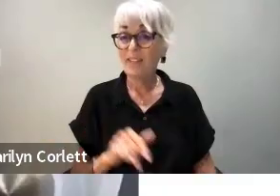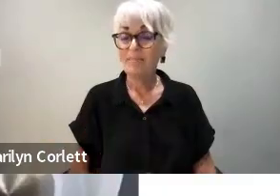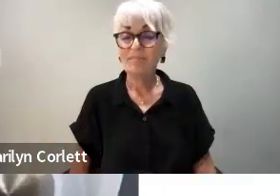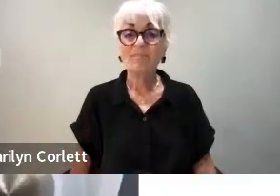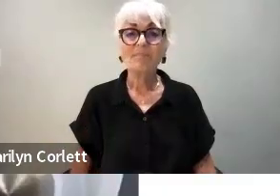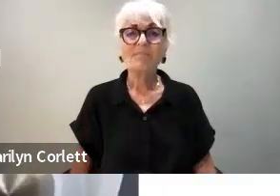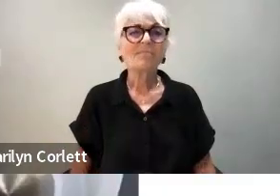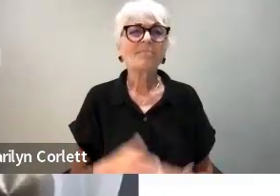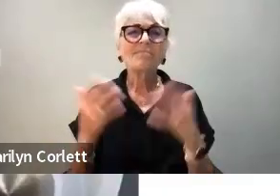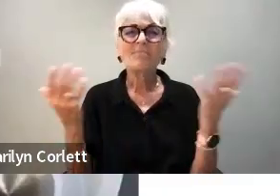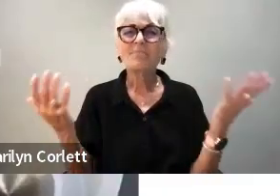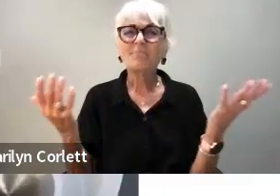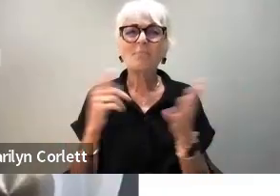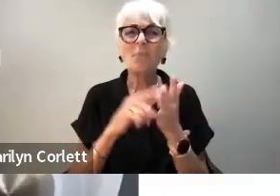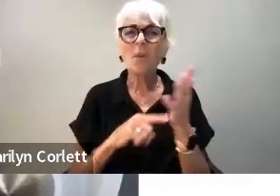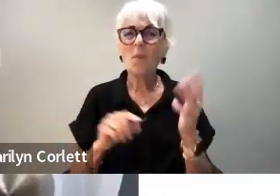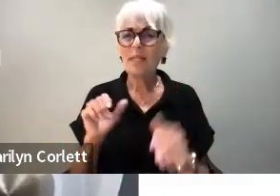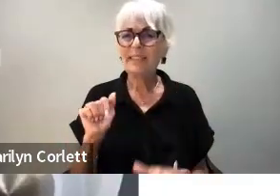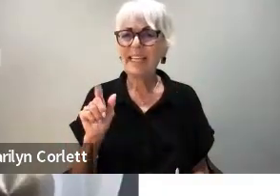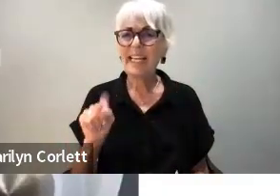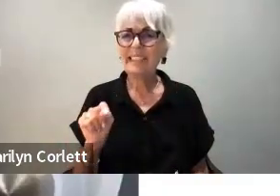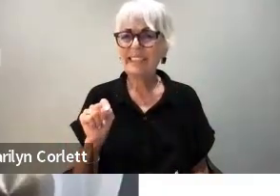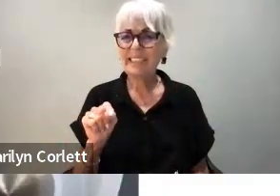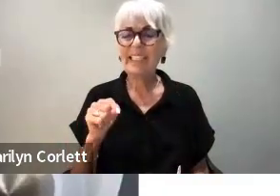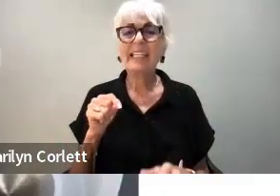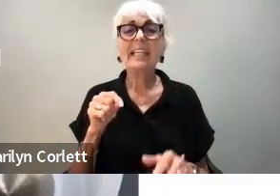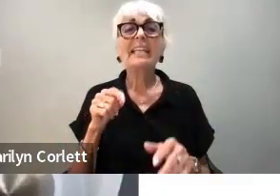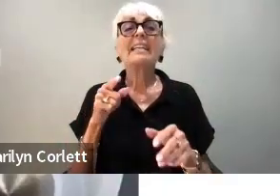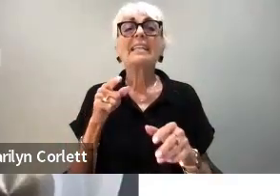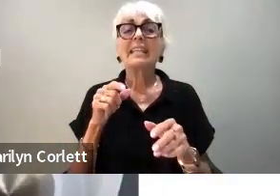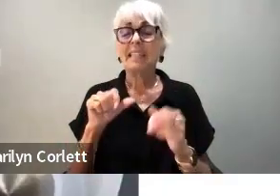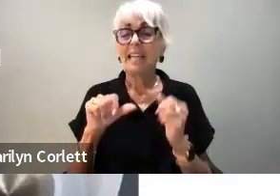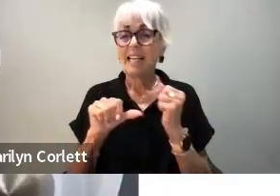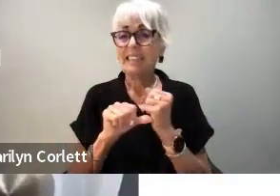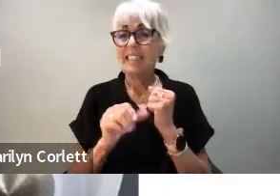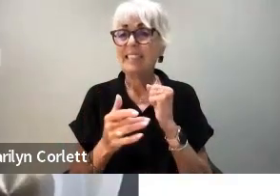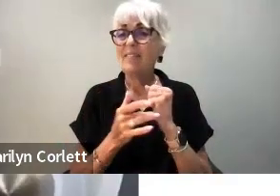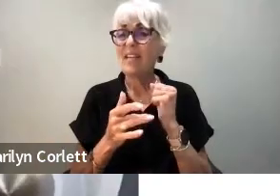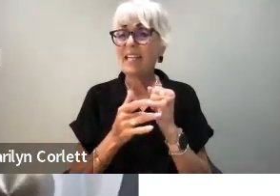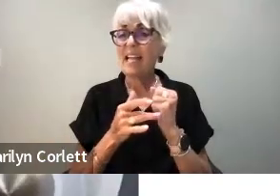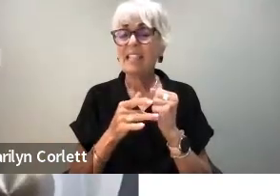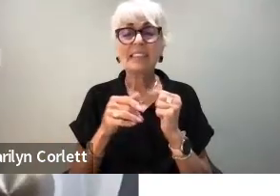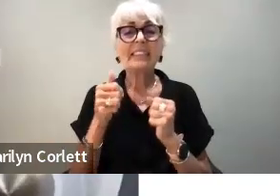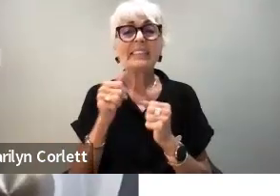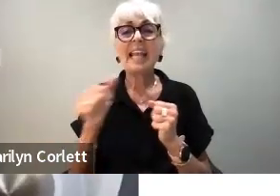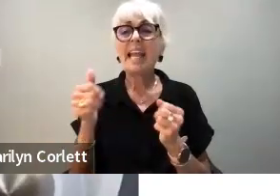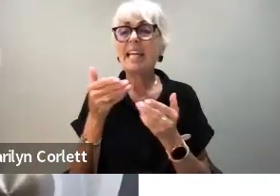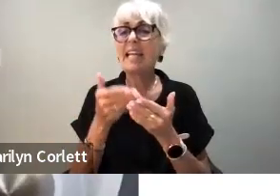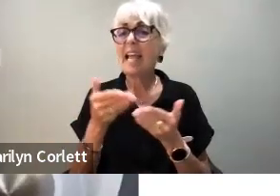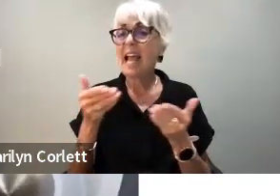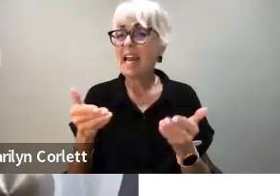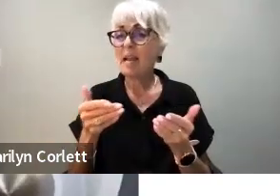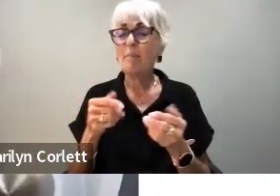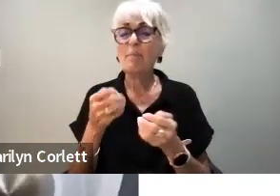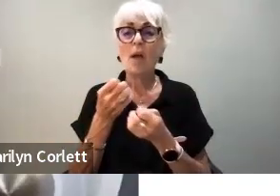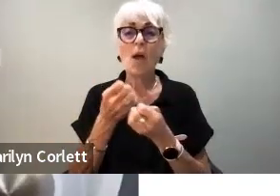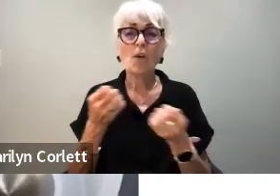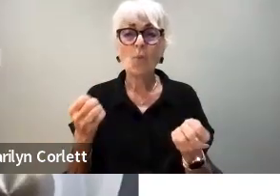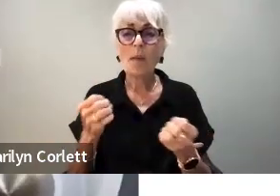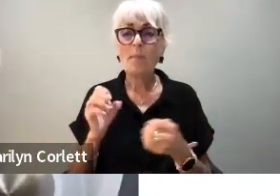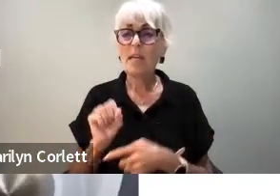So what is AT? So we define assistive technology as any item, piece of equipment, software, or app